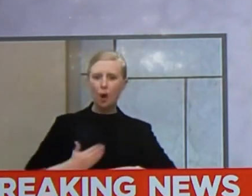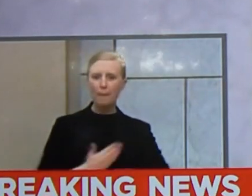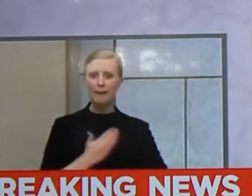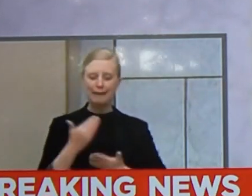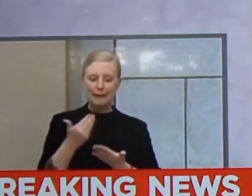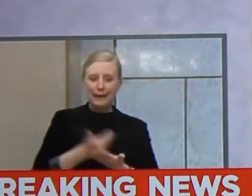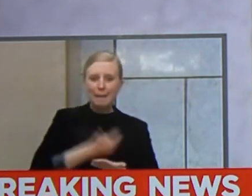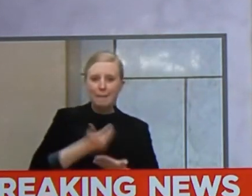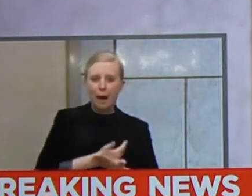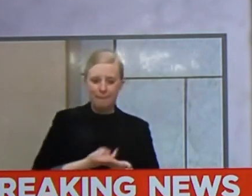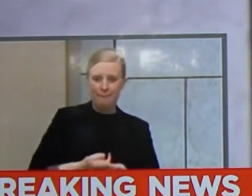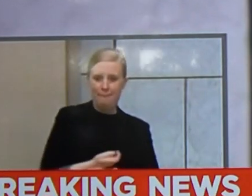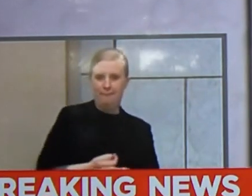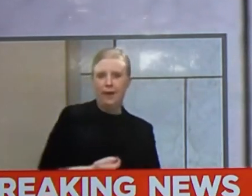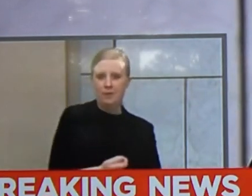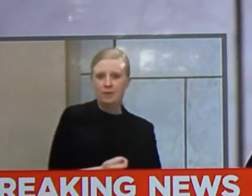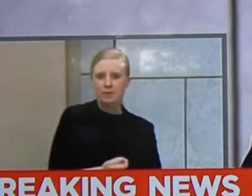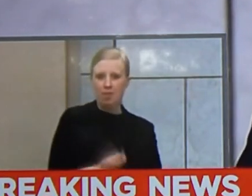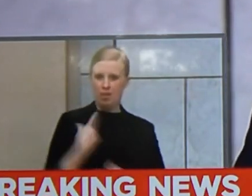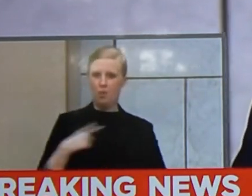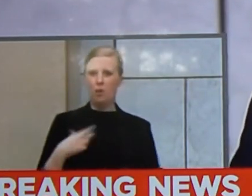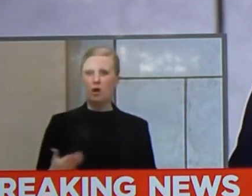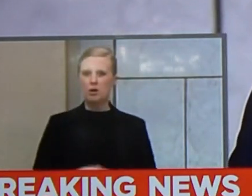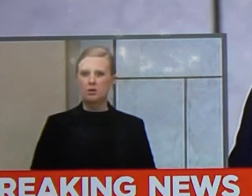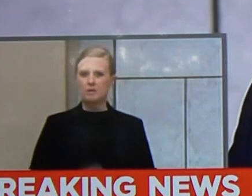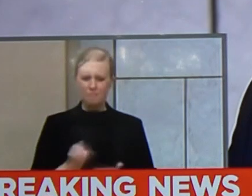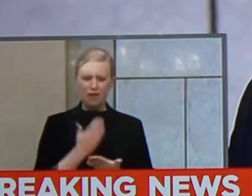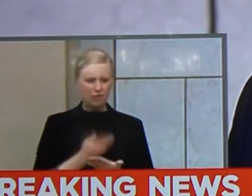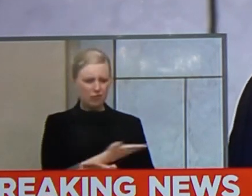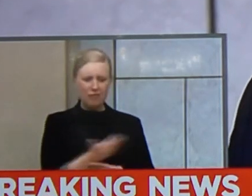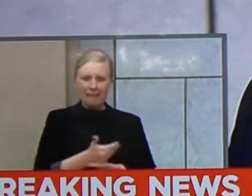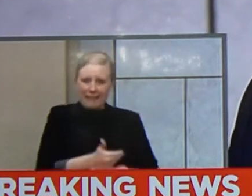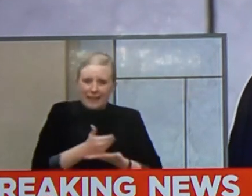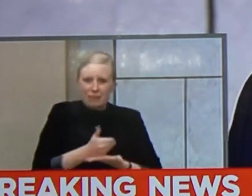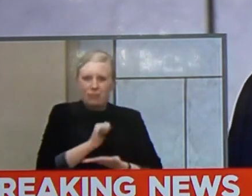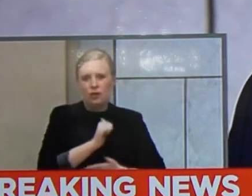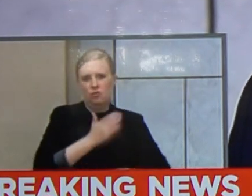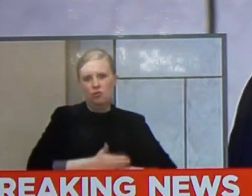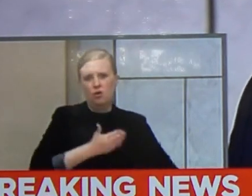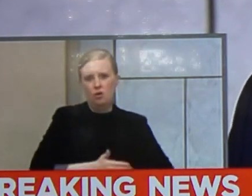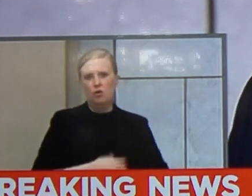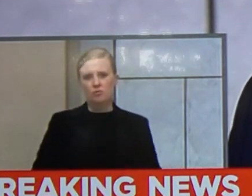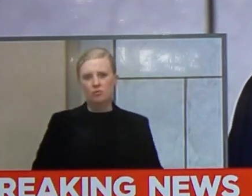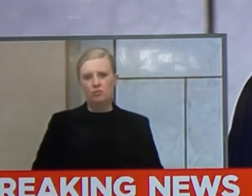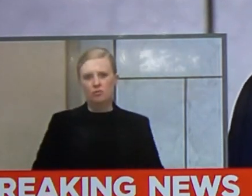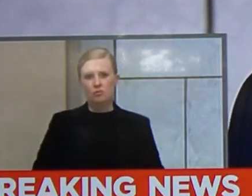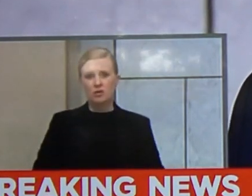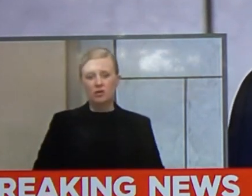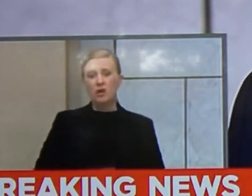put $130 billion into supporting the jobs of potentially 6